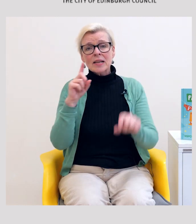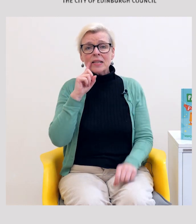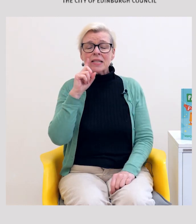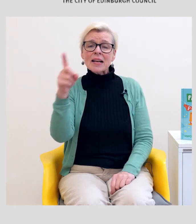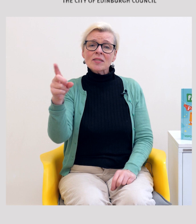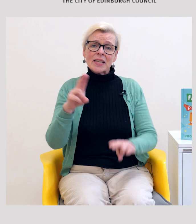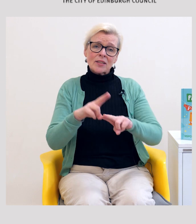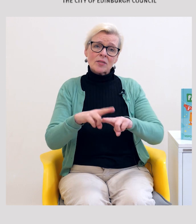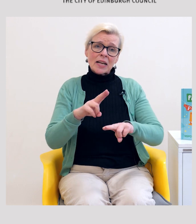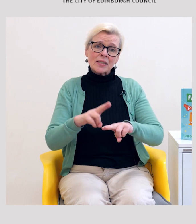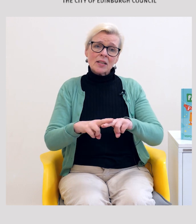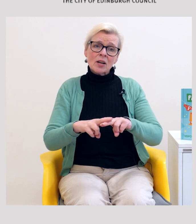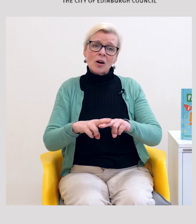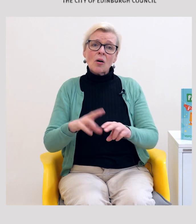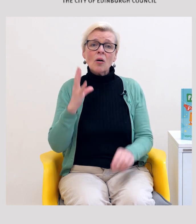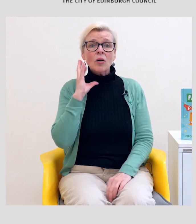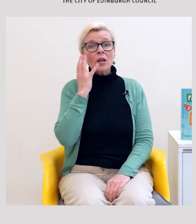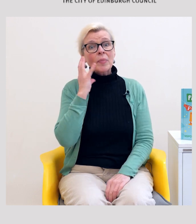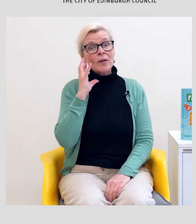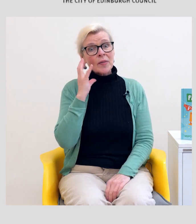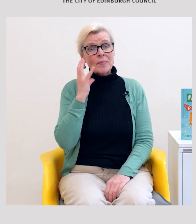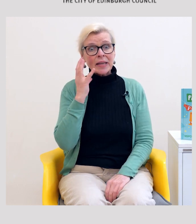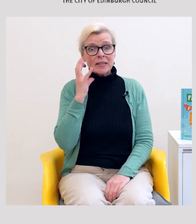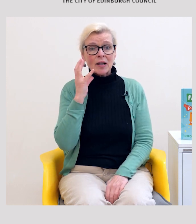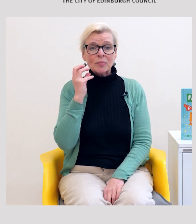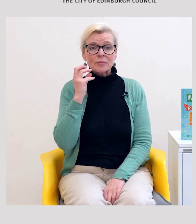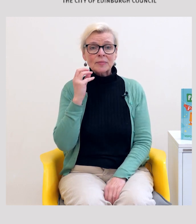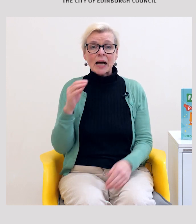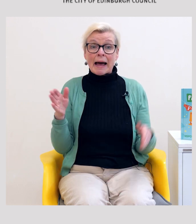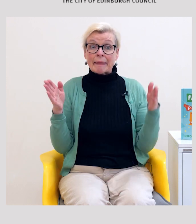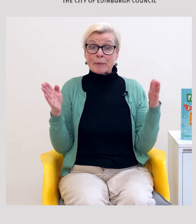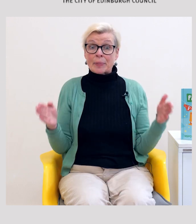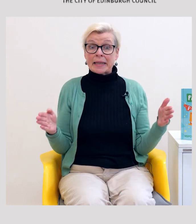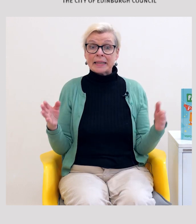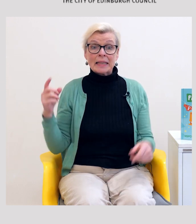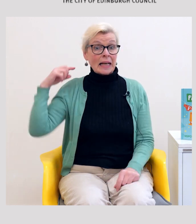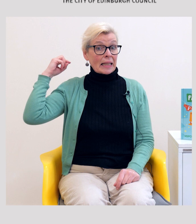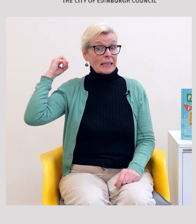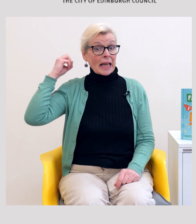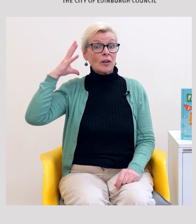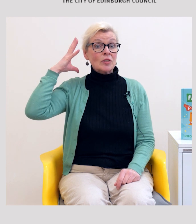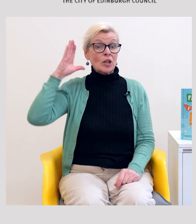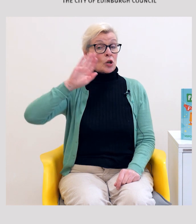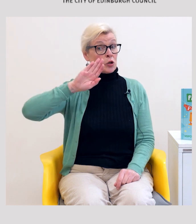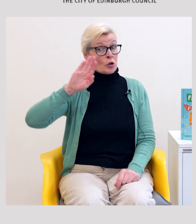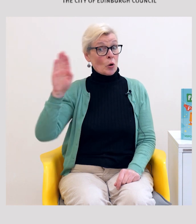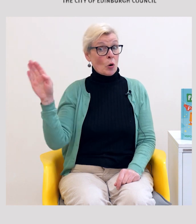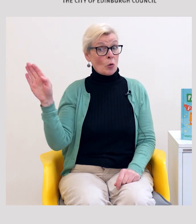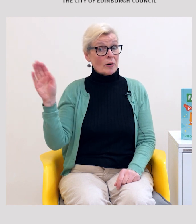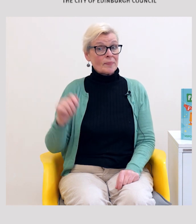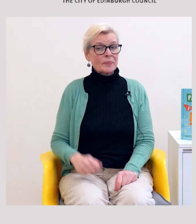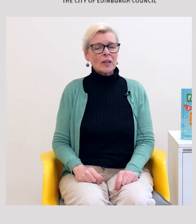Pantosaurus tells Dino Dad all about the mix-up and the big, loud